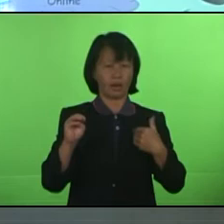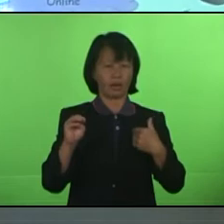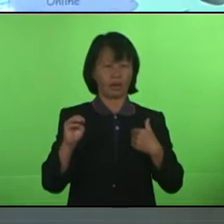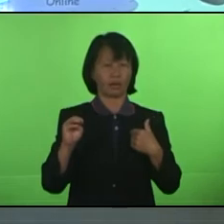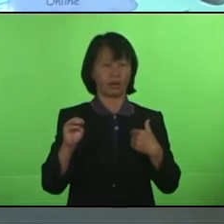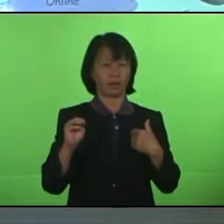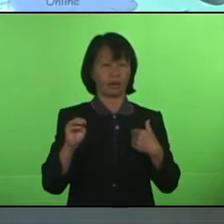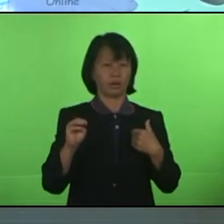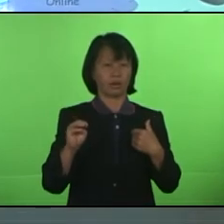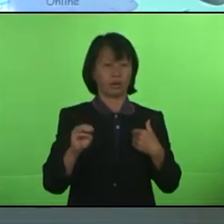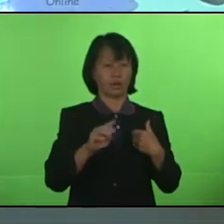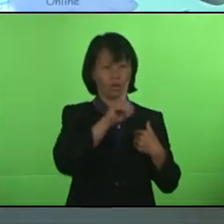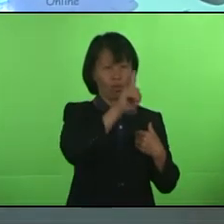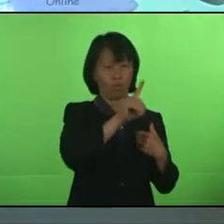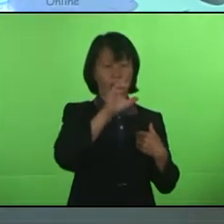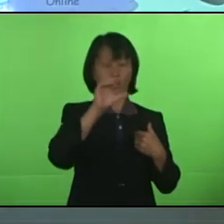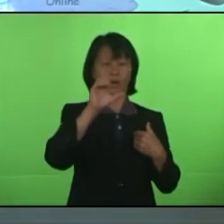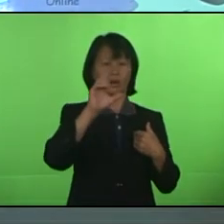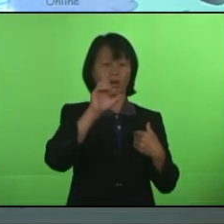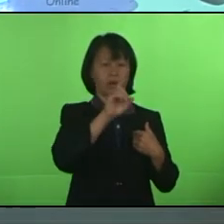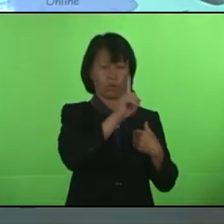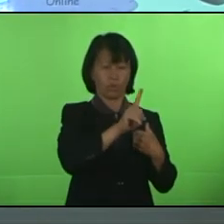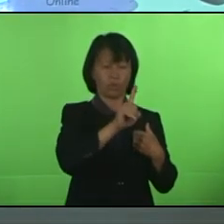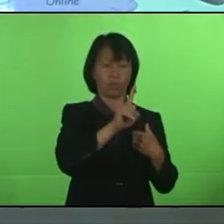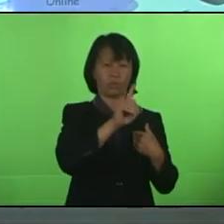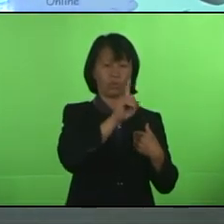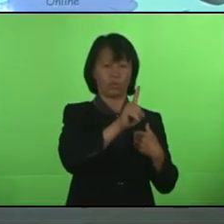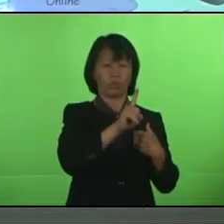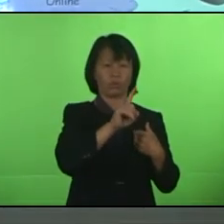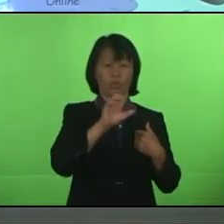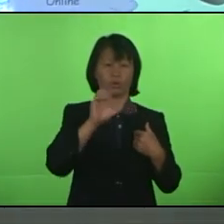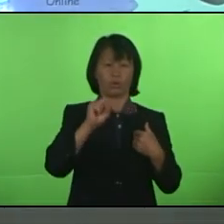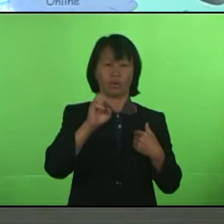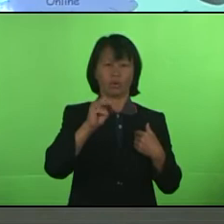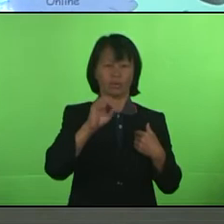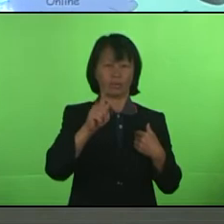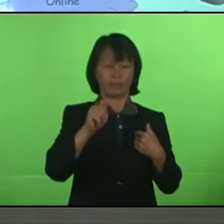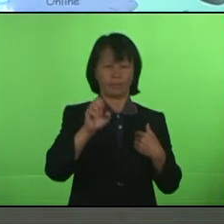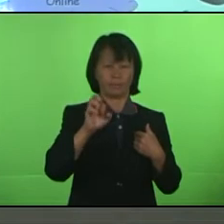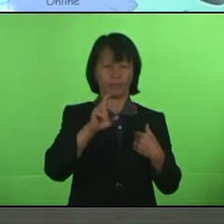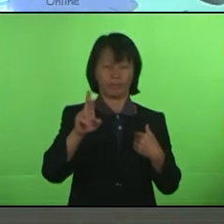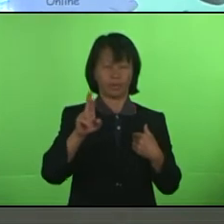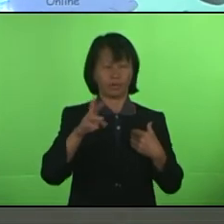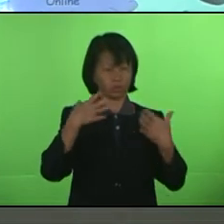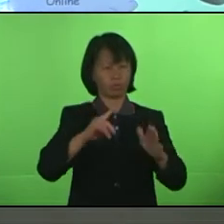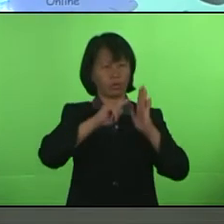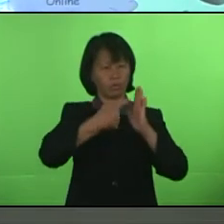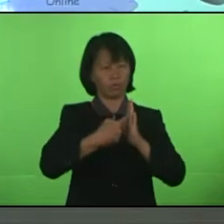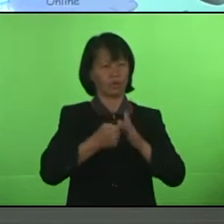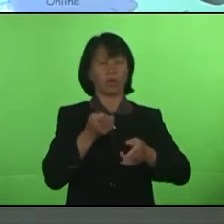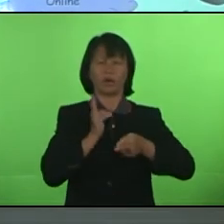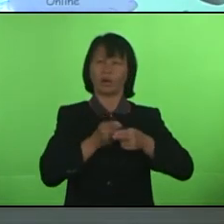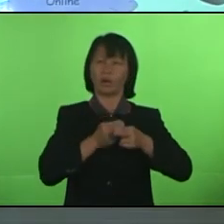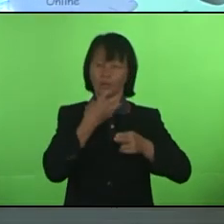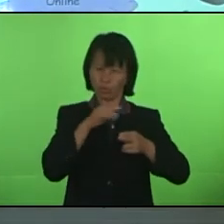launched one semester back, 2 semesters ago, they launched this, what they